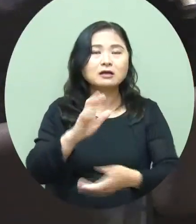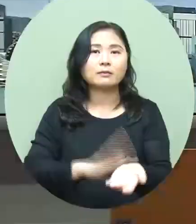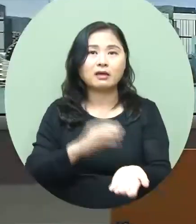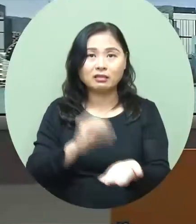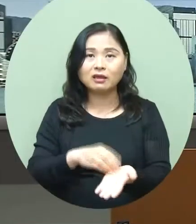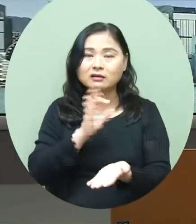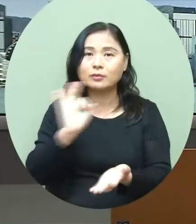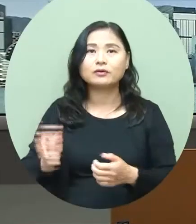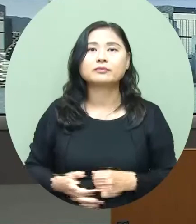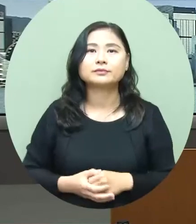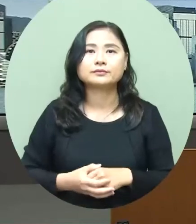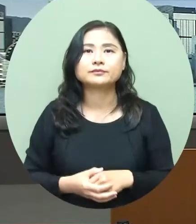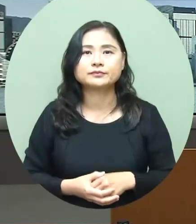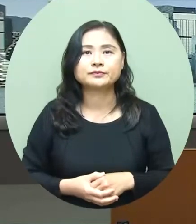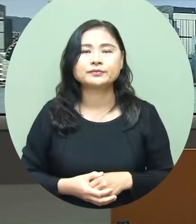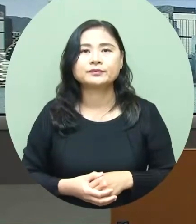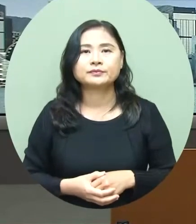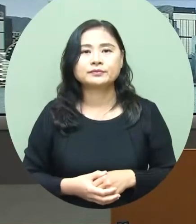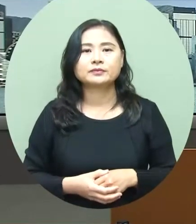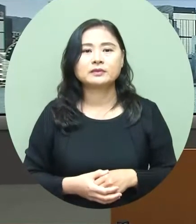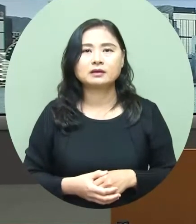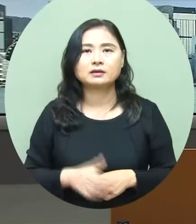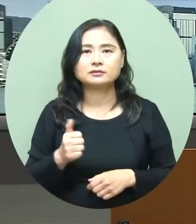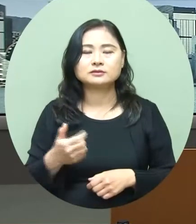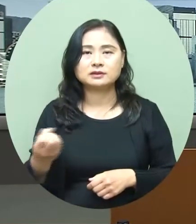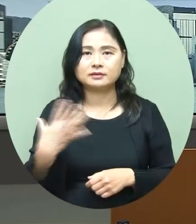1st and then tested positive after going into the community?